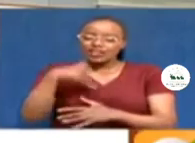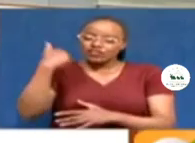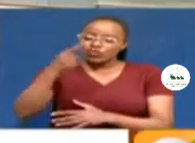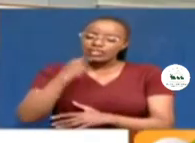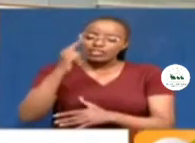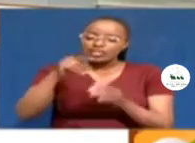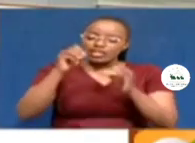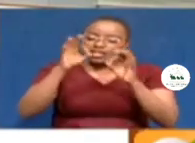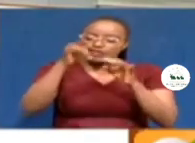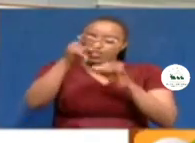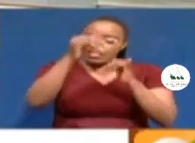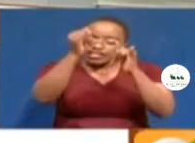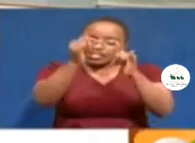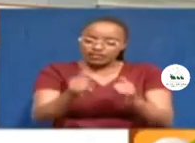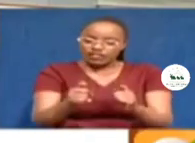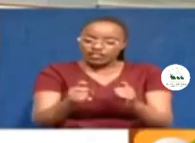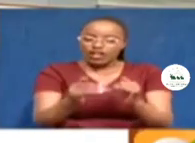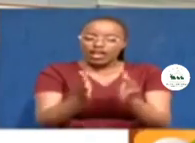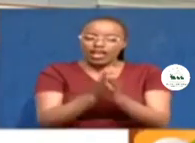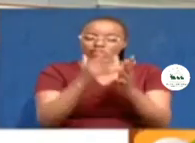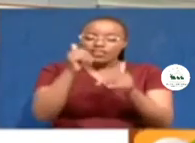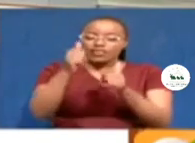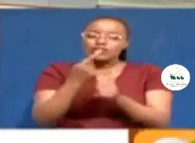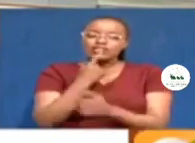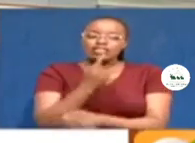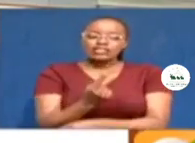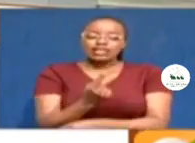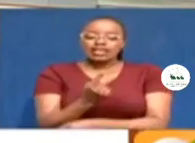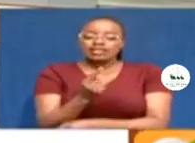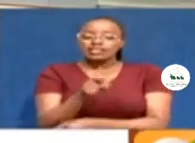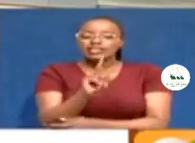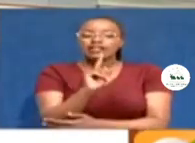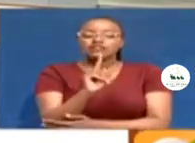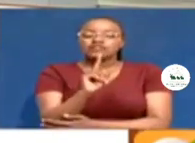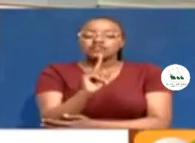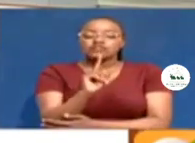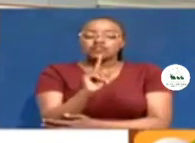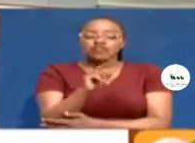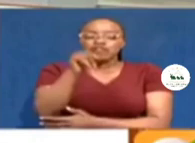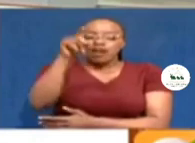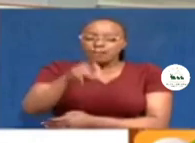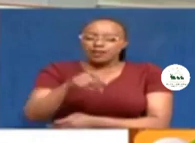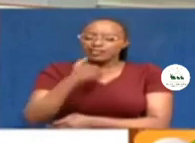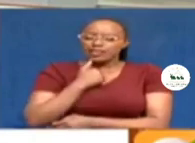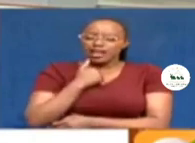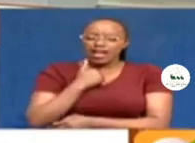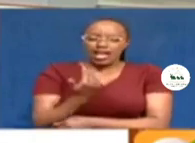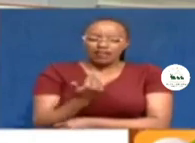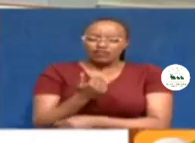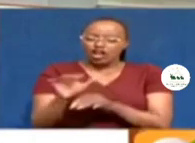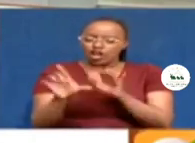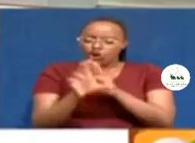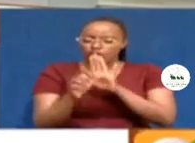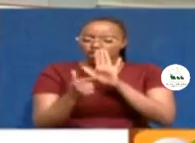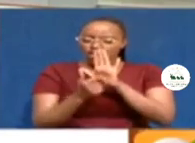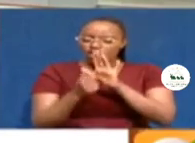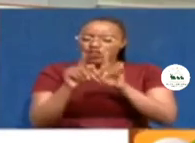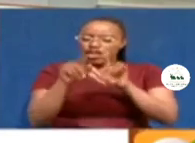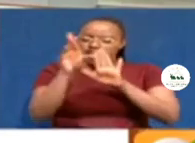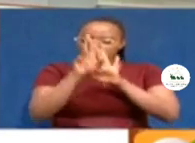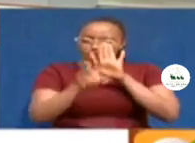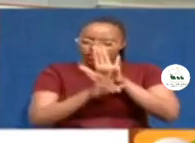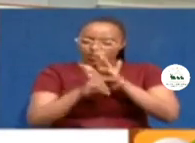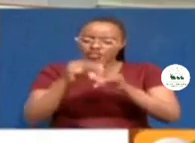saying that if this individual is these things you are saying he is, we must have laws, regulations,